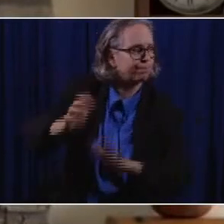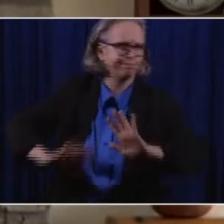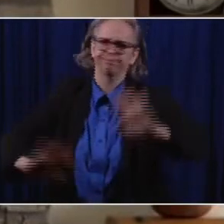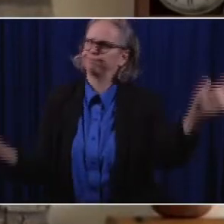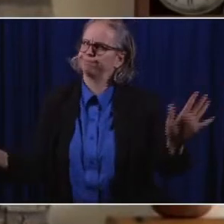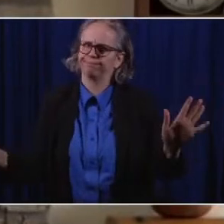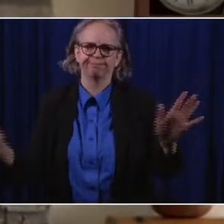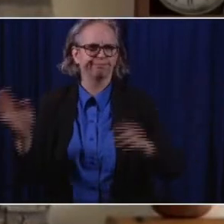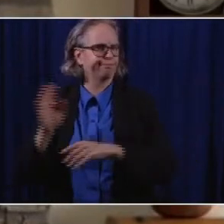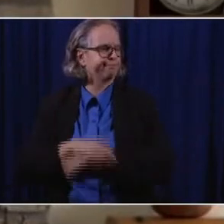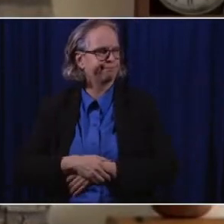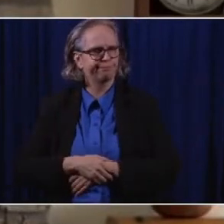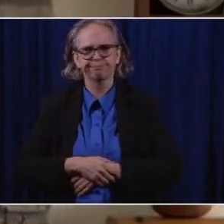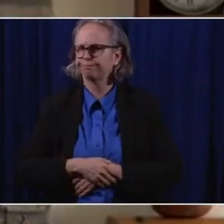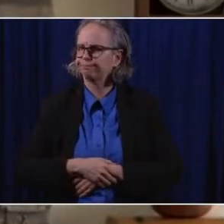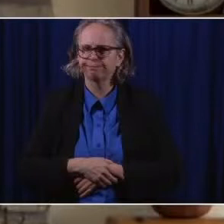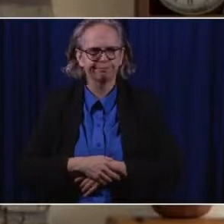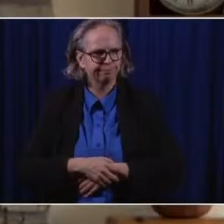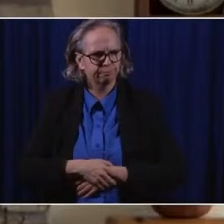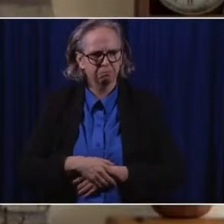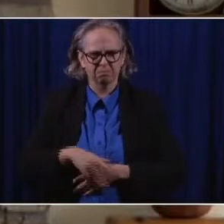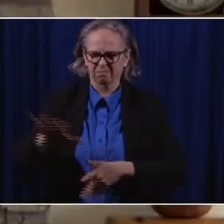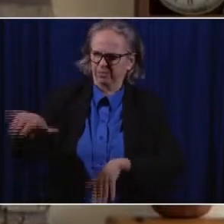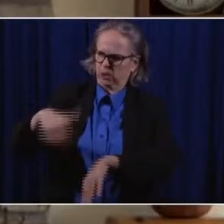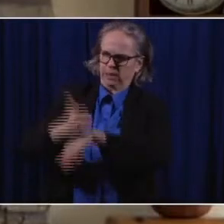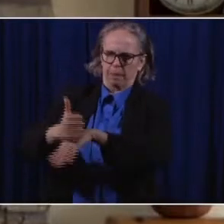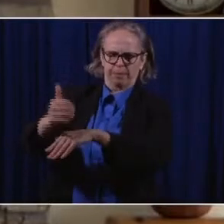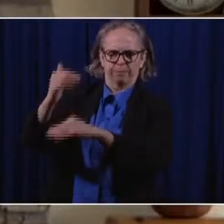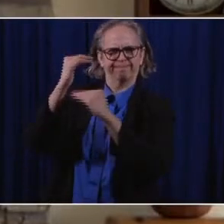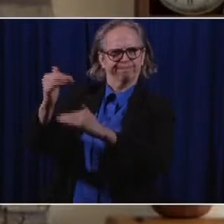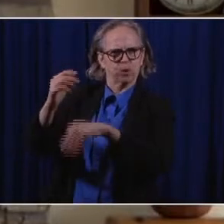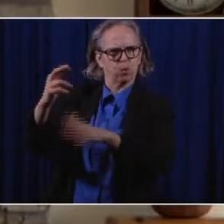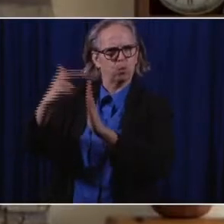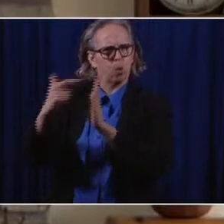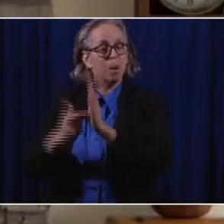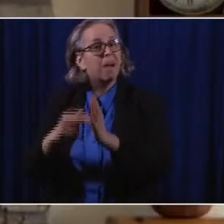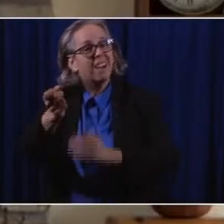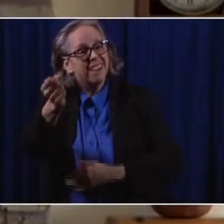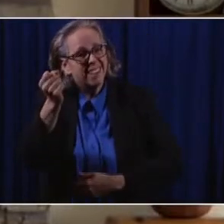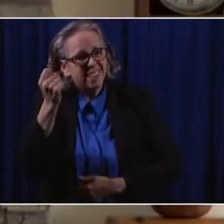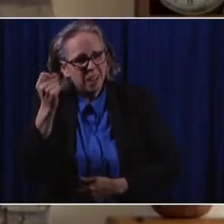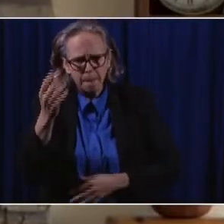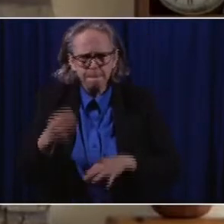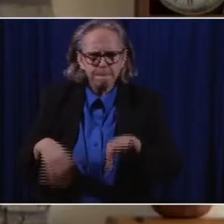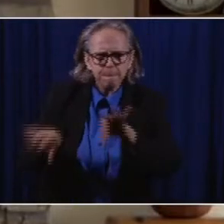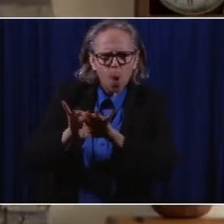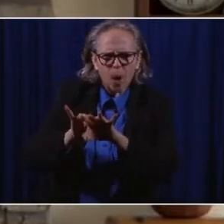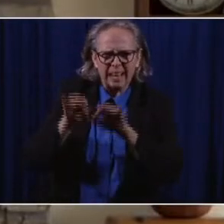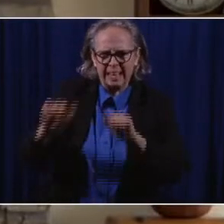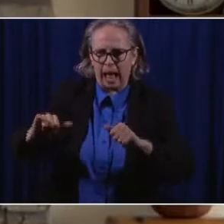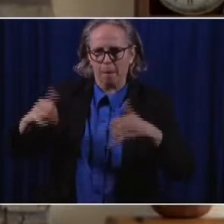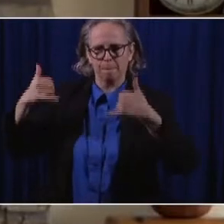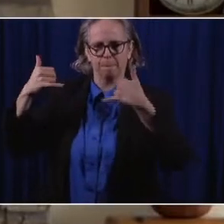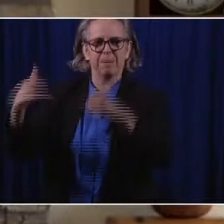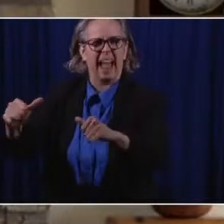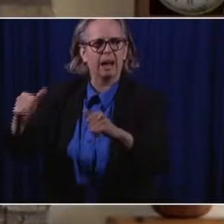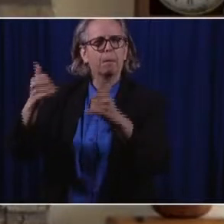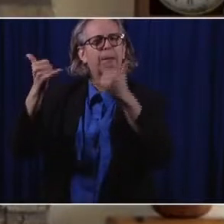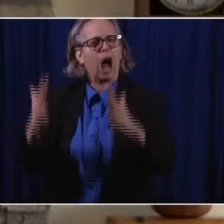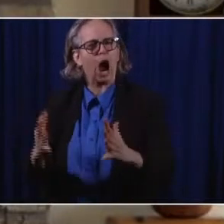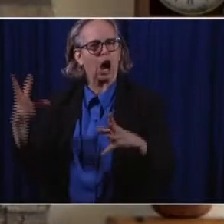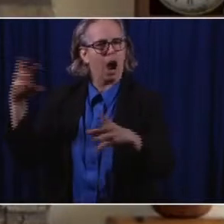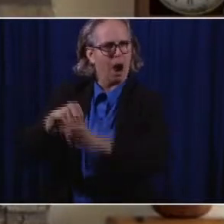to continue to play, which is, as a parent or grandparent, is the most important thing, much as we would like to see them